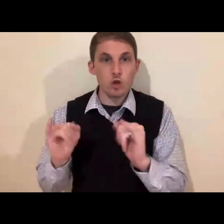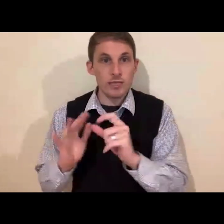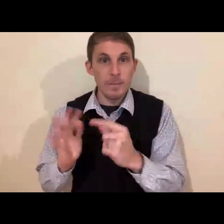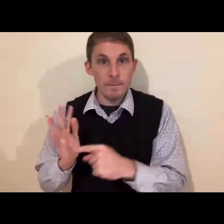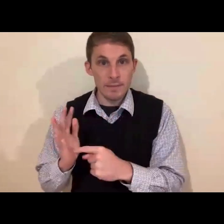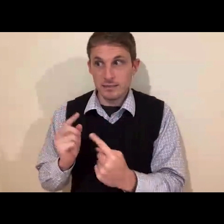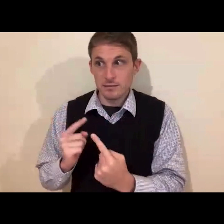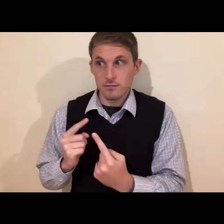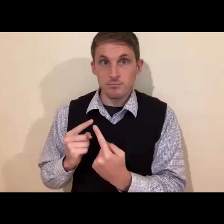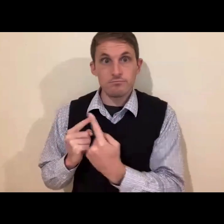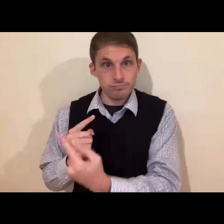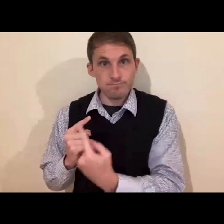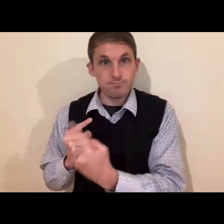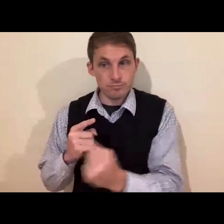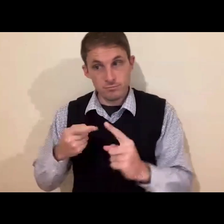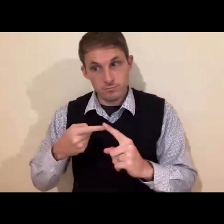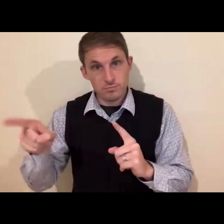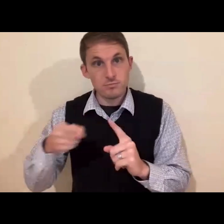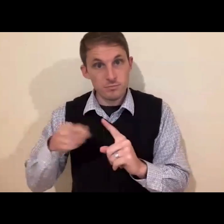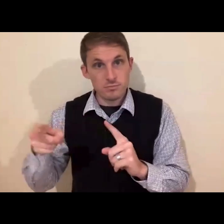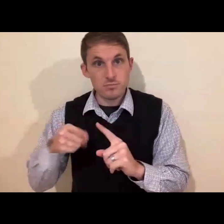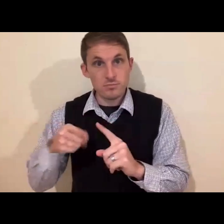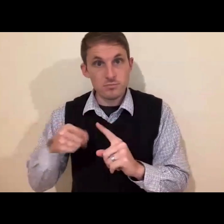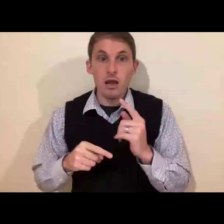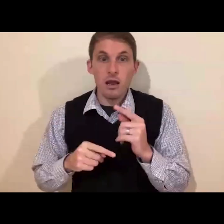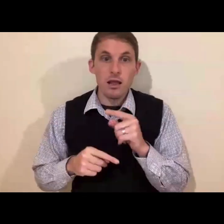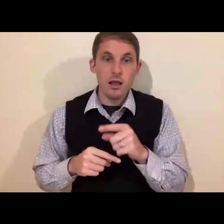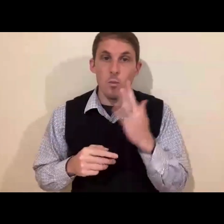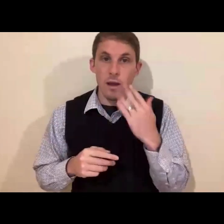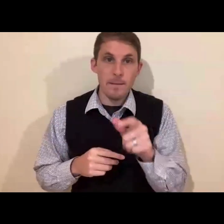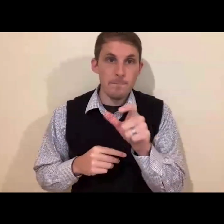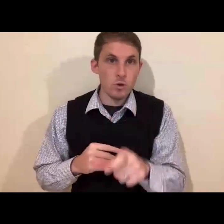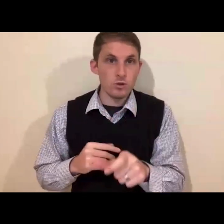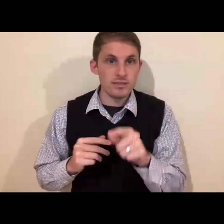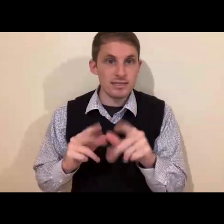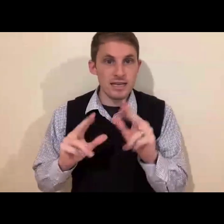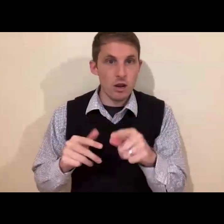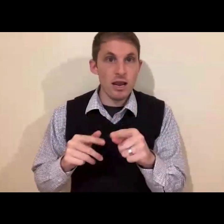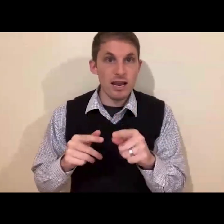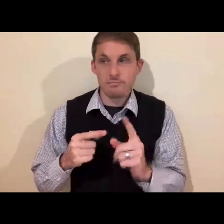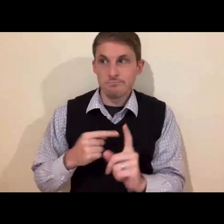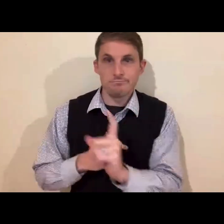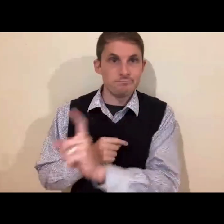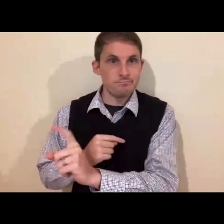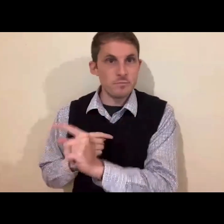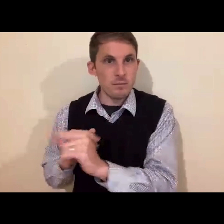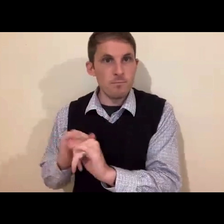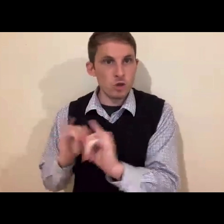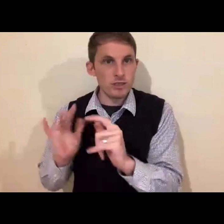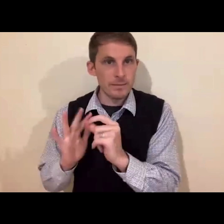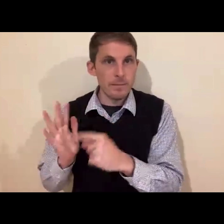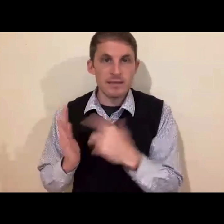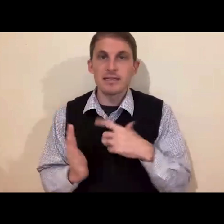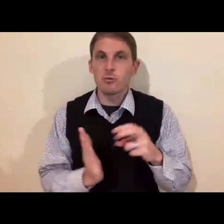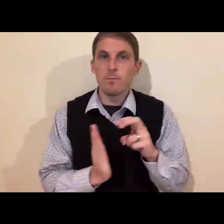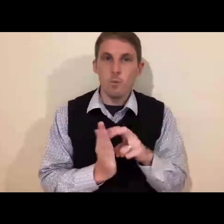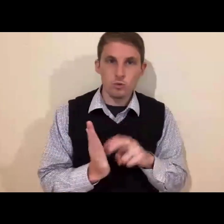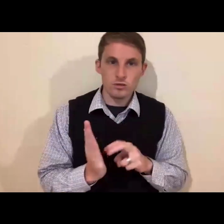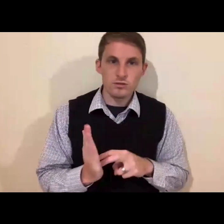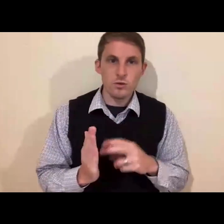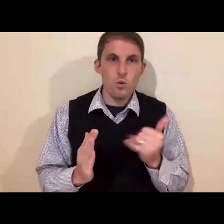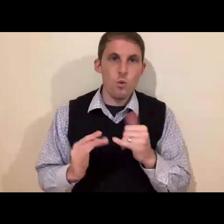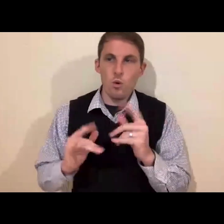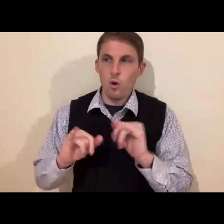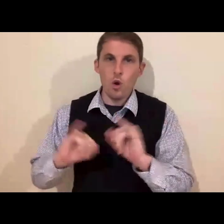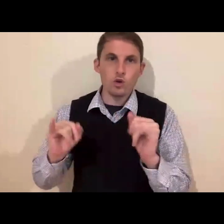department presentation occurs when a care recipient presents to an emergency department or urgent care